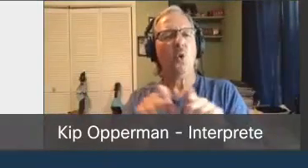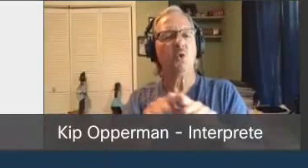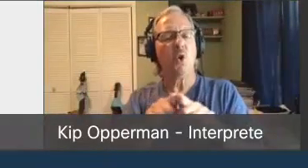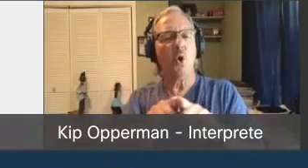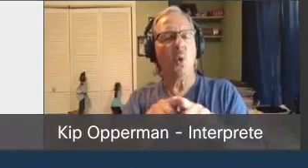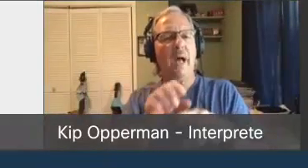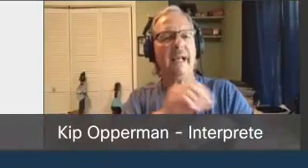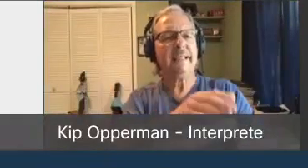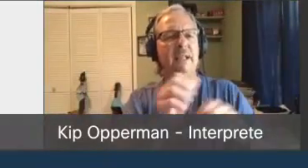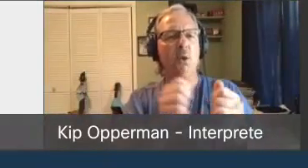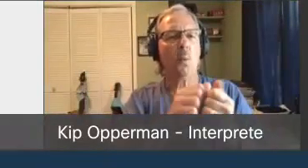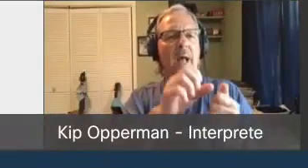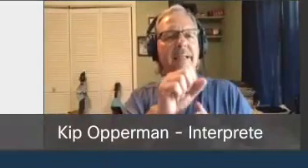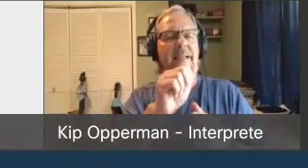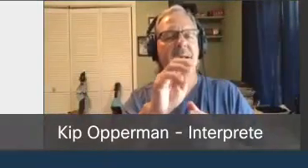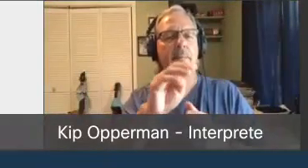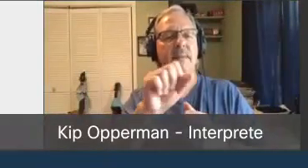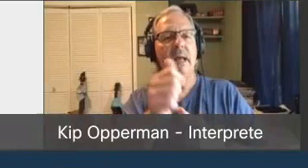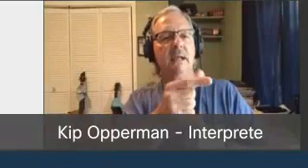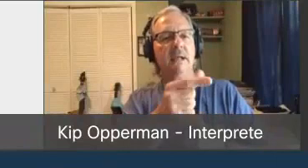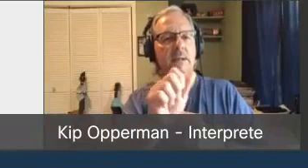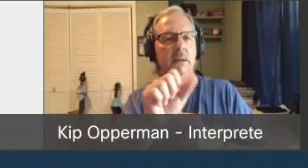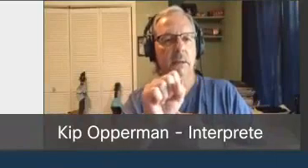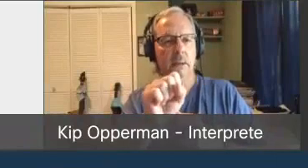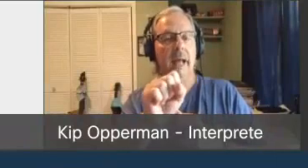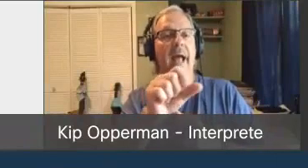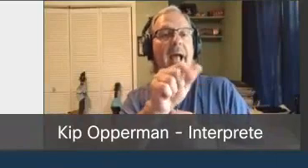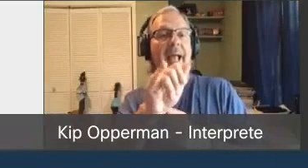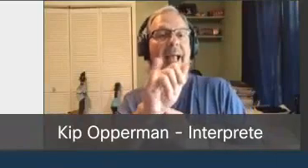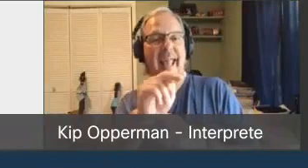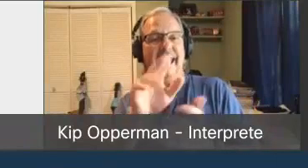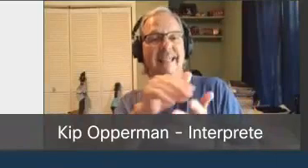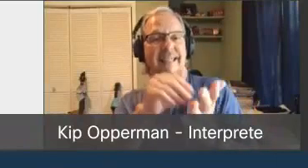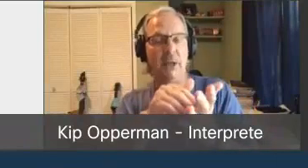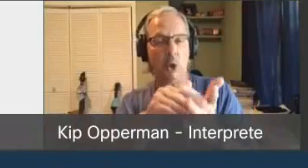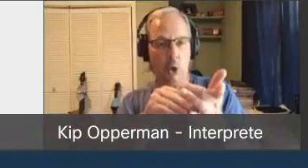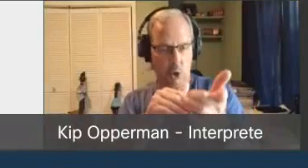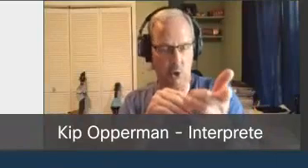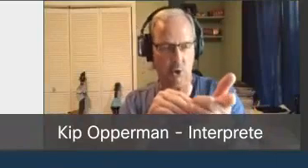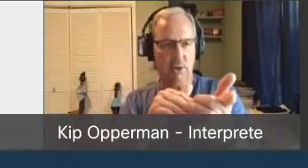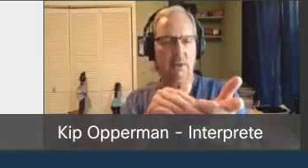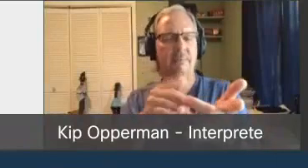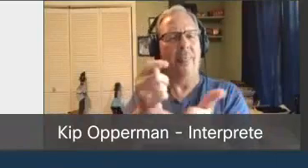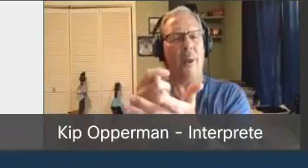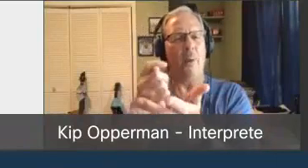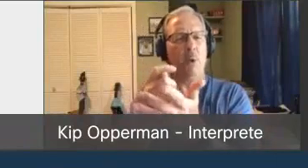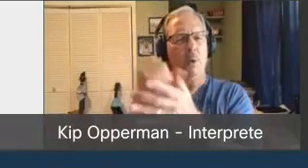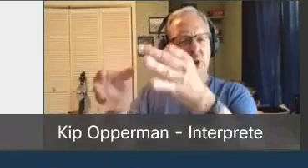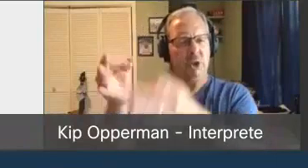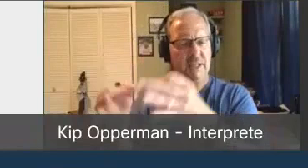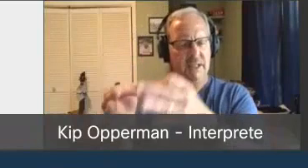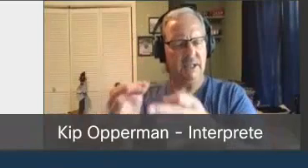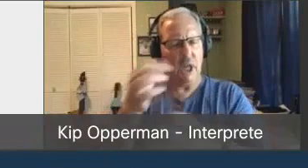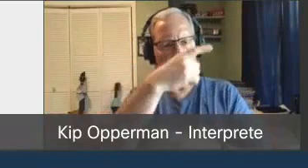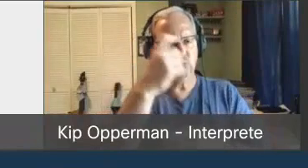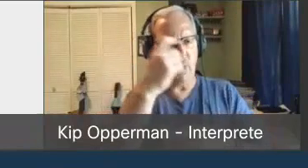consultant with SAMHSA's Gain Center, and Judge Hirsch lectures extensively on therapeutic justice, trauma-informed courts, and